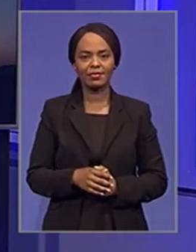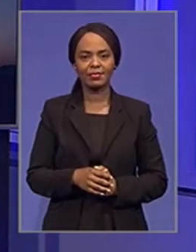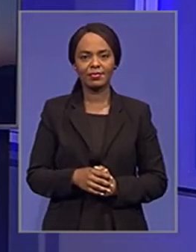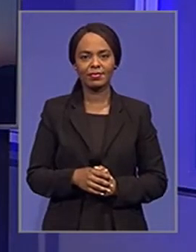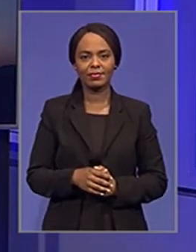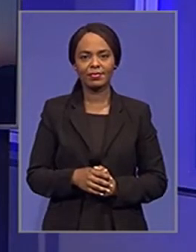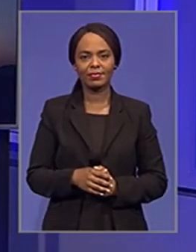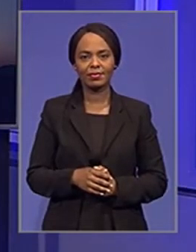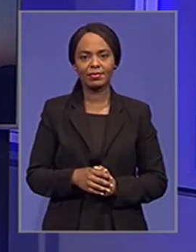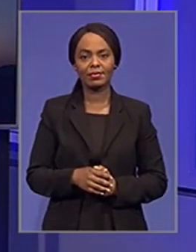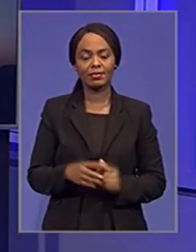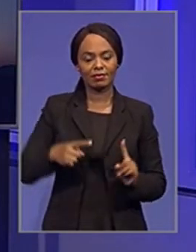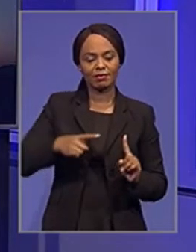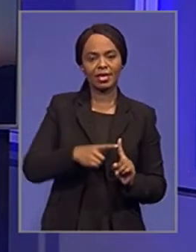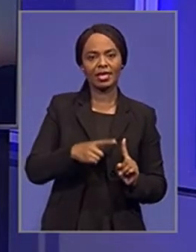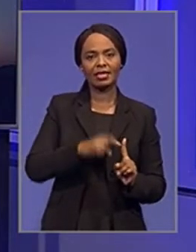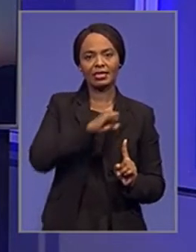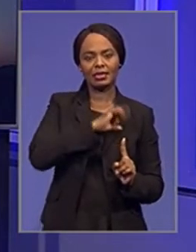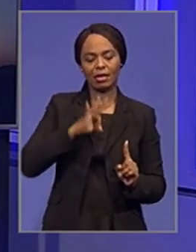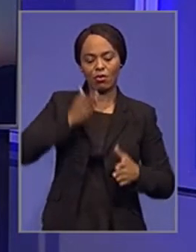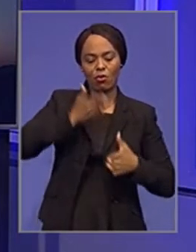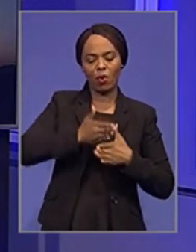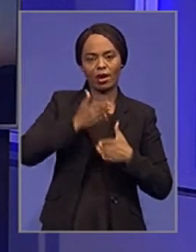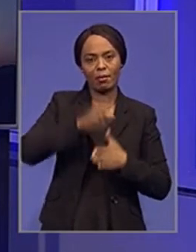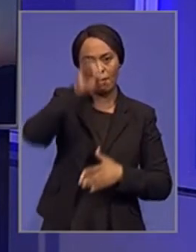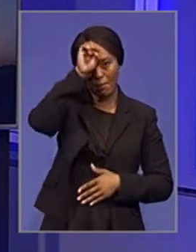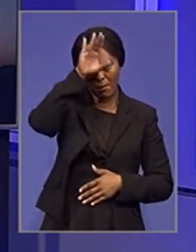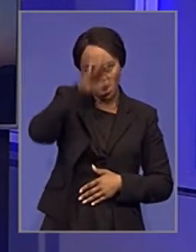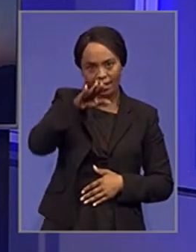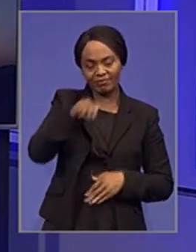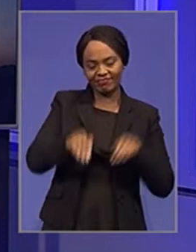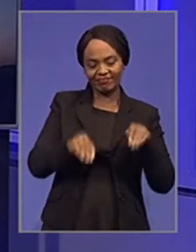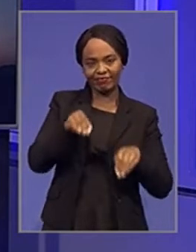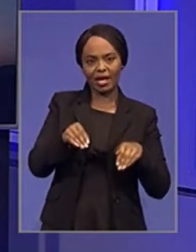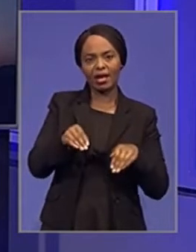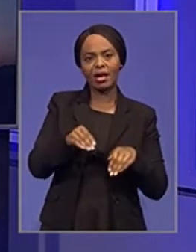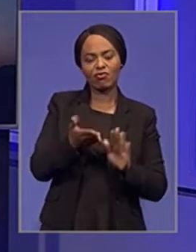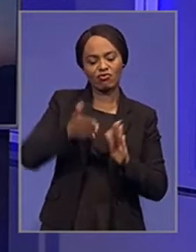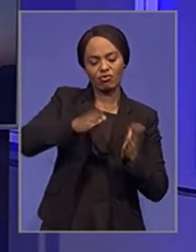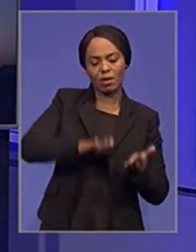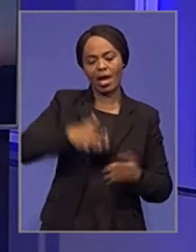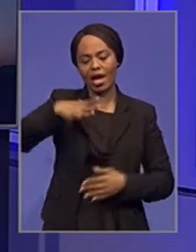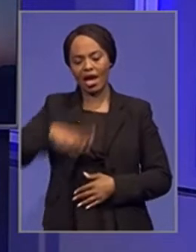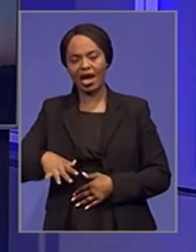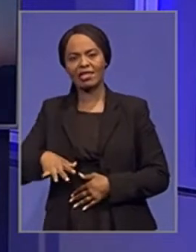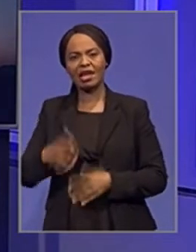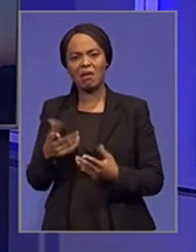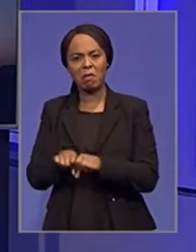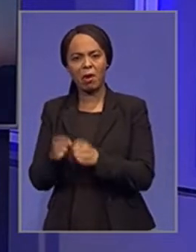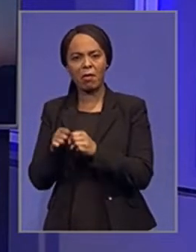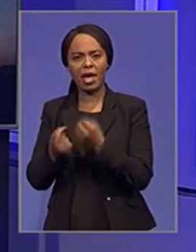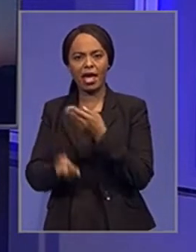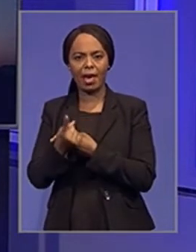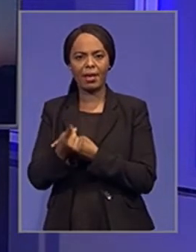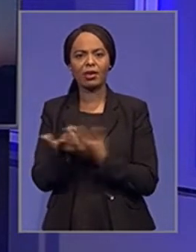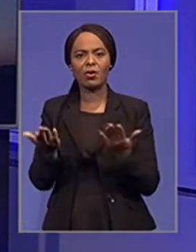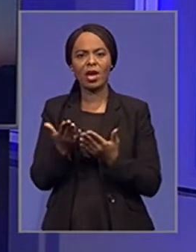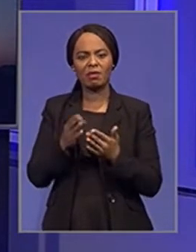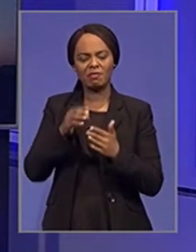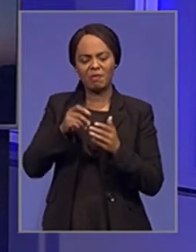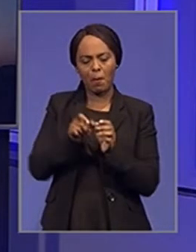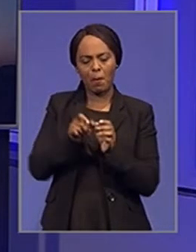Mošomi wa moepo o hlokofetše ba bangwe ba bane ba gobetše morago ga go kgakgelwa ka tlase ga lefase ka moepong wa